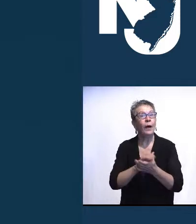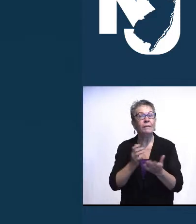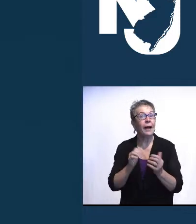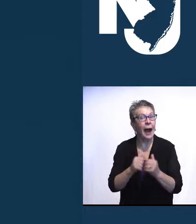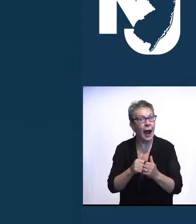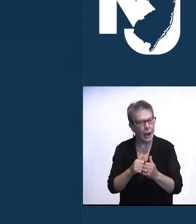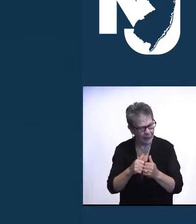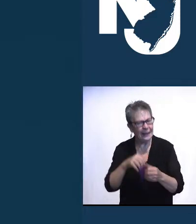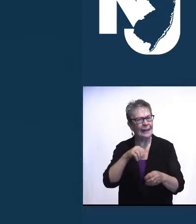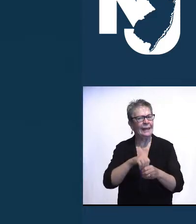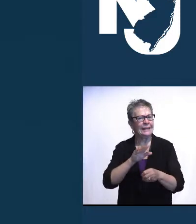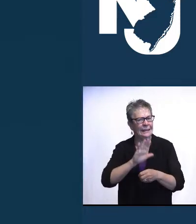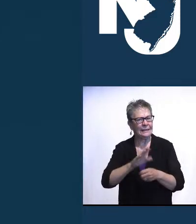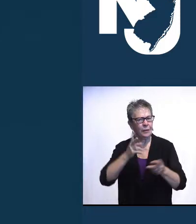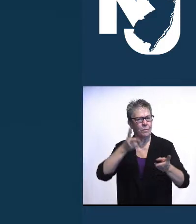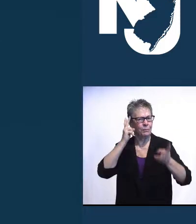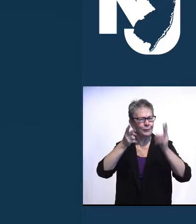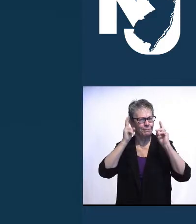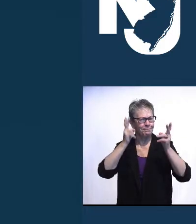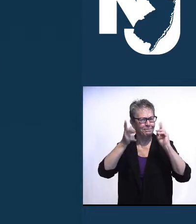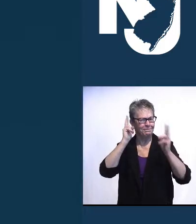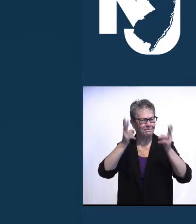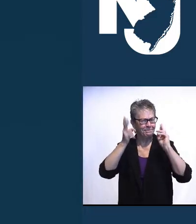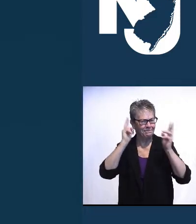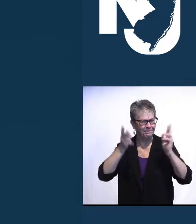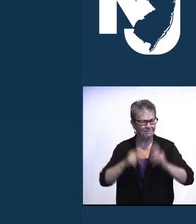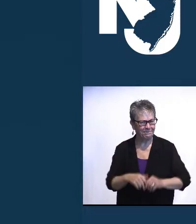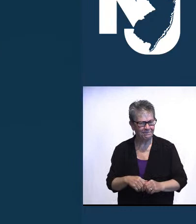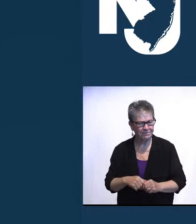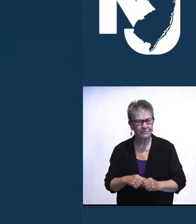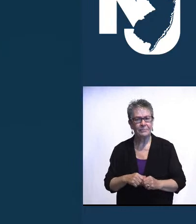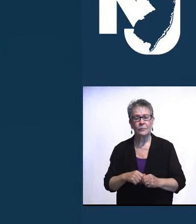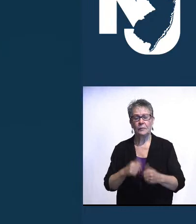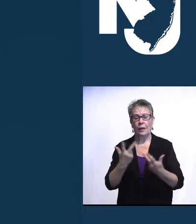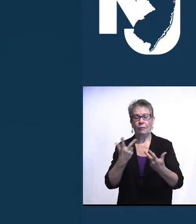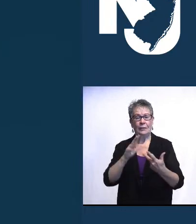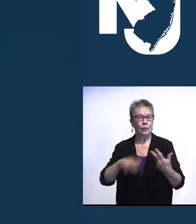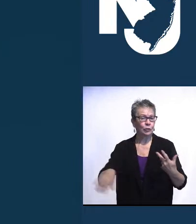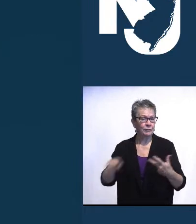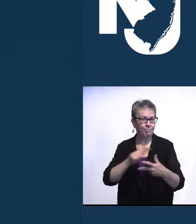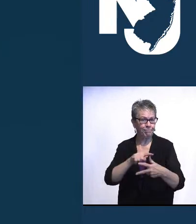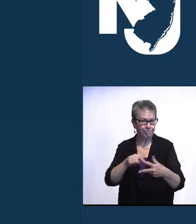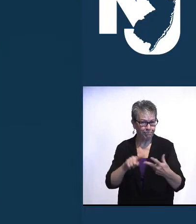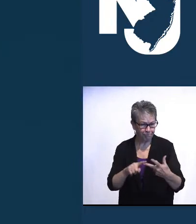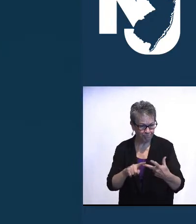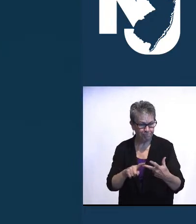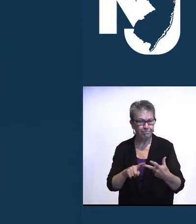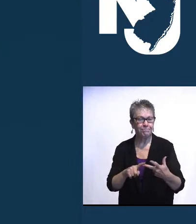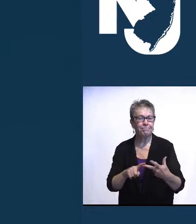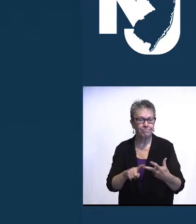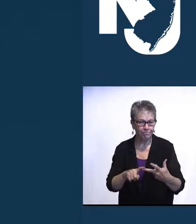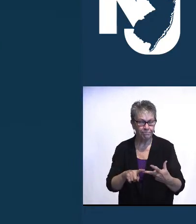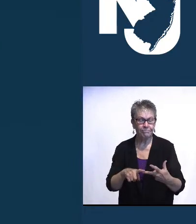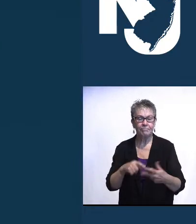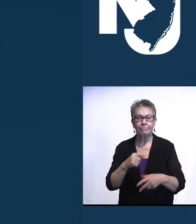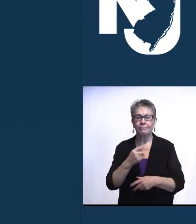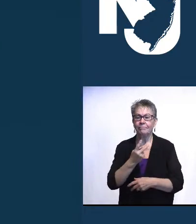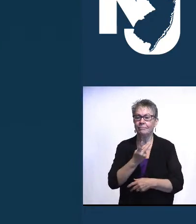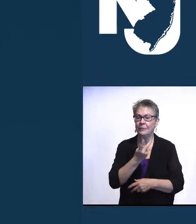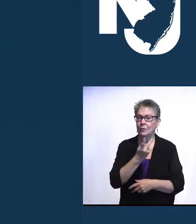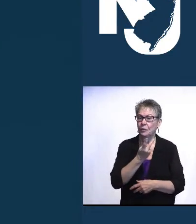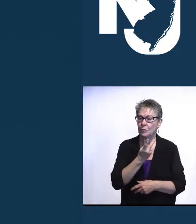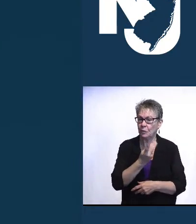children together, daughters Tina and Kim, and a son, as you know, on the right, Vincent Jr., who everybody called